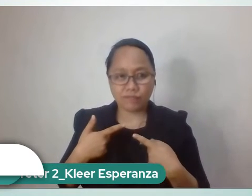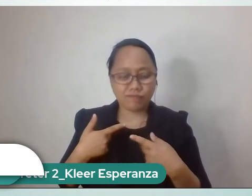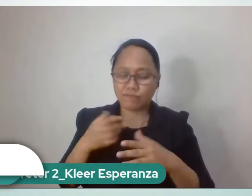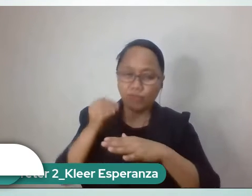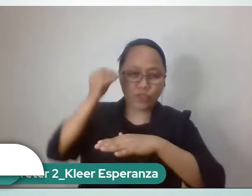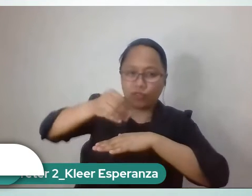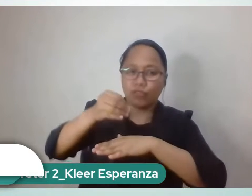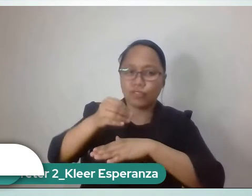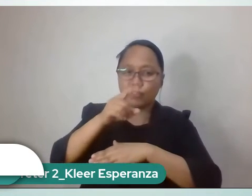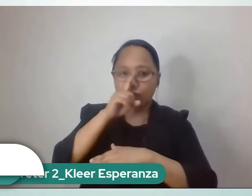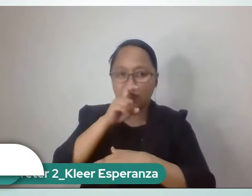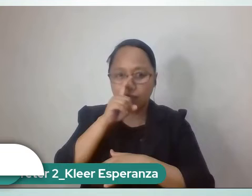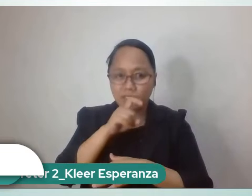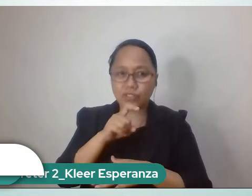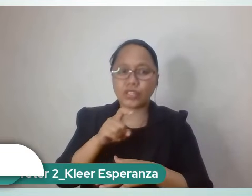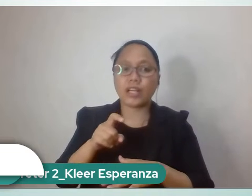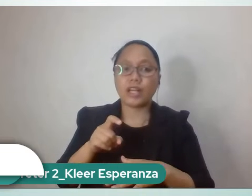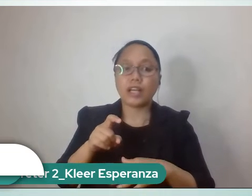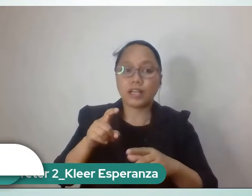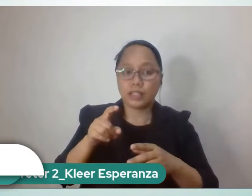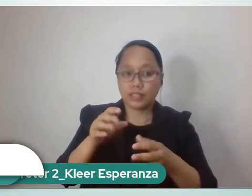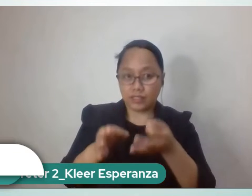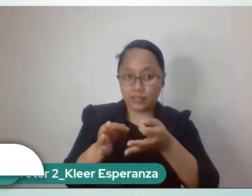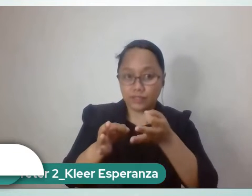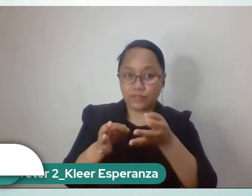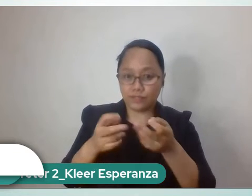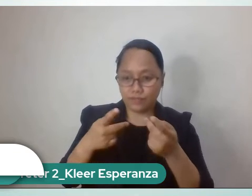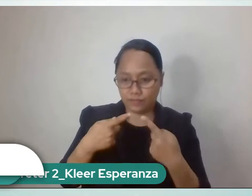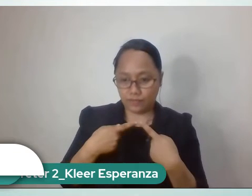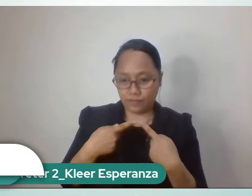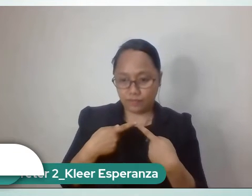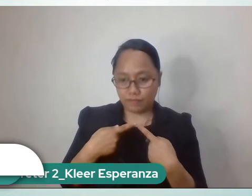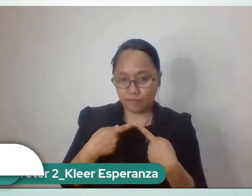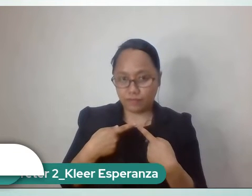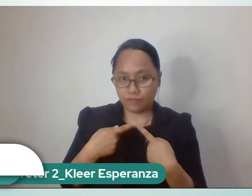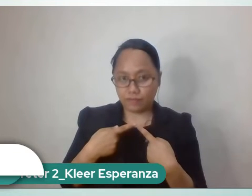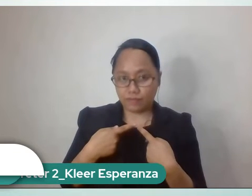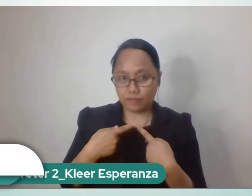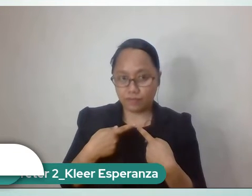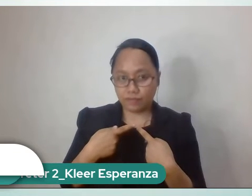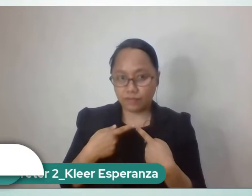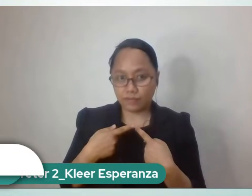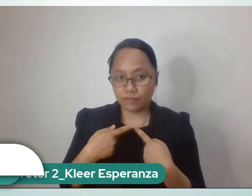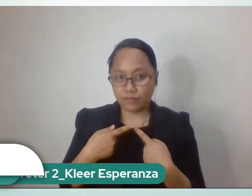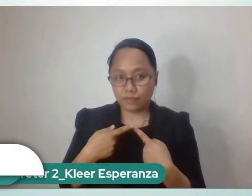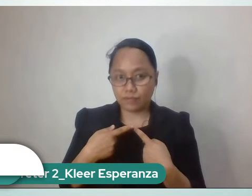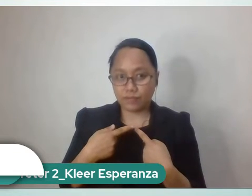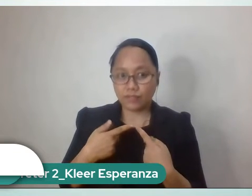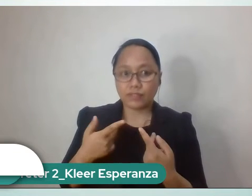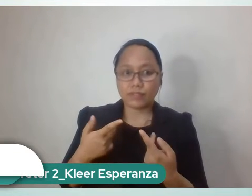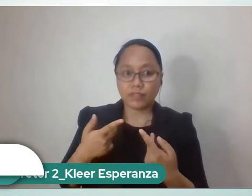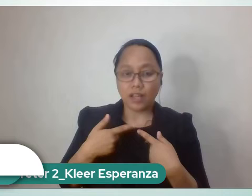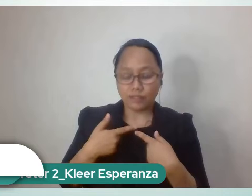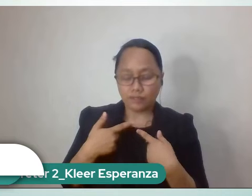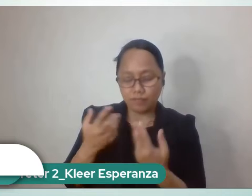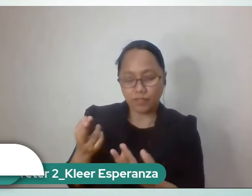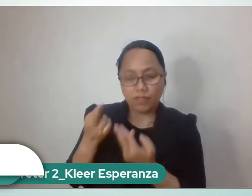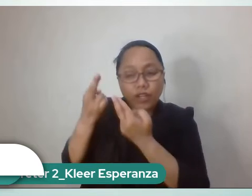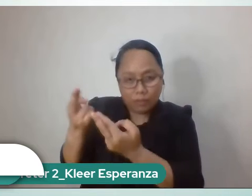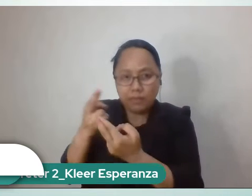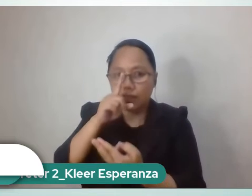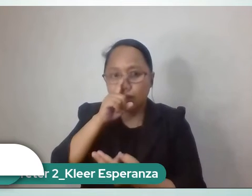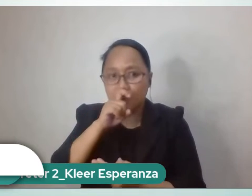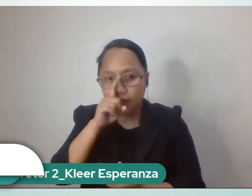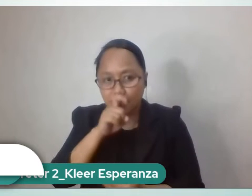But especially for low and mid-income countries where the resources very limited, the recommendation is to keep